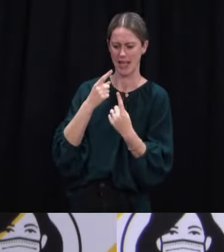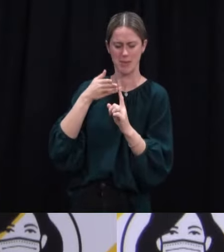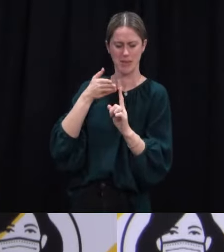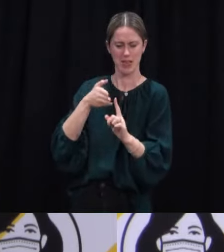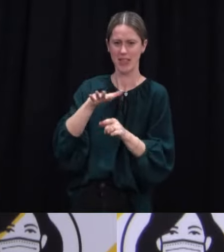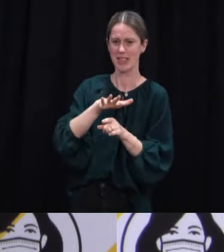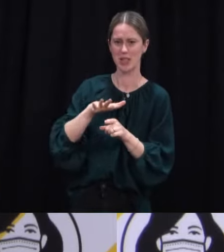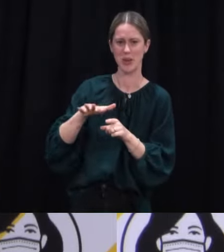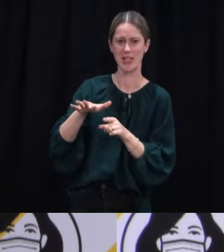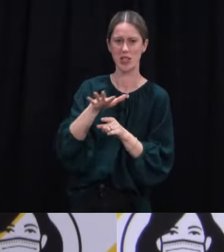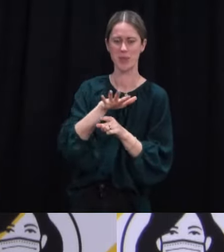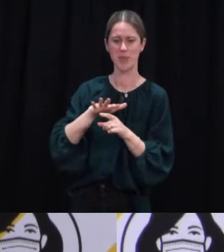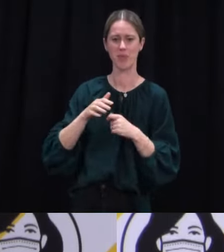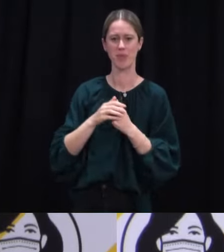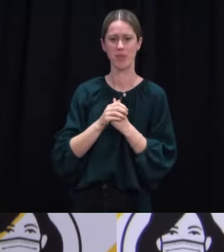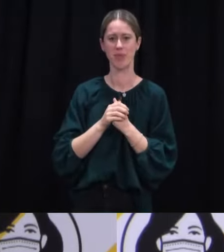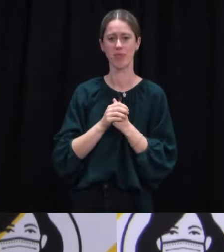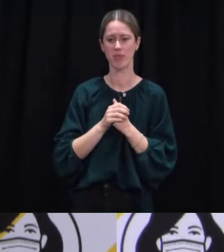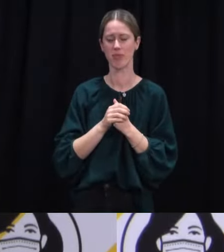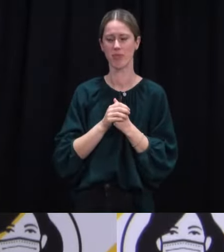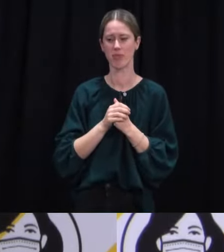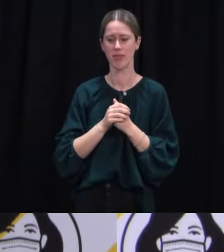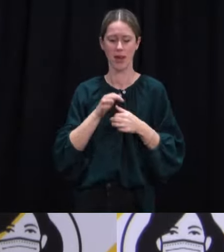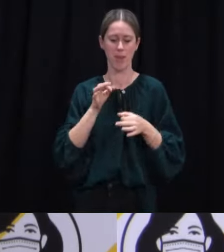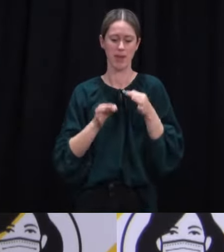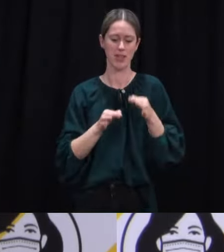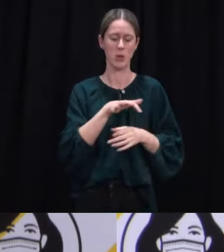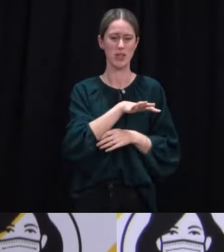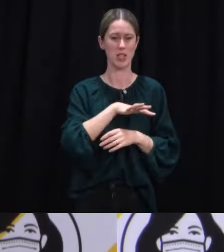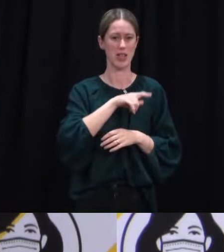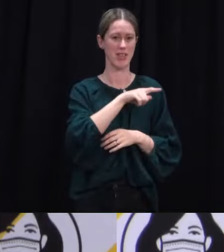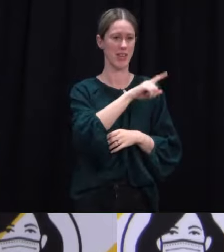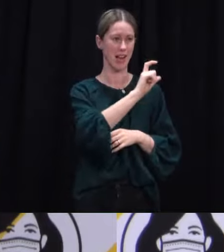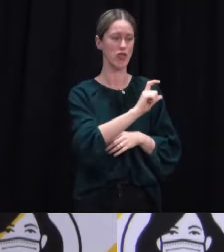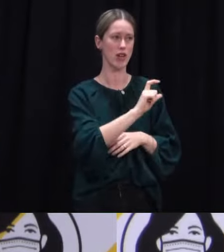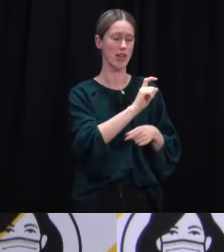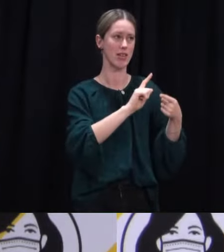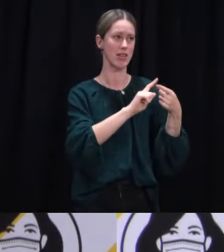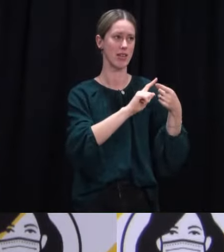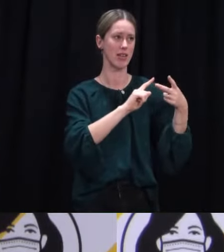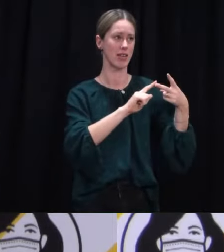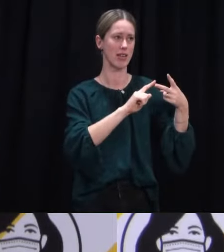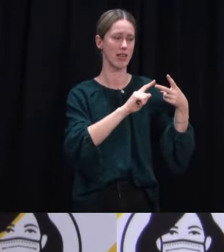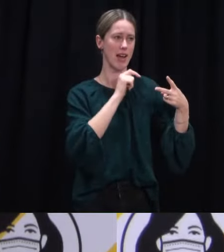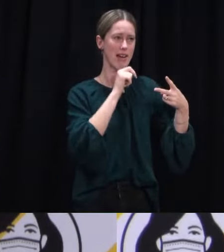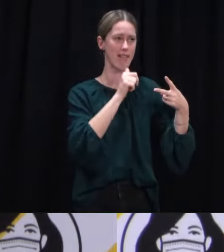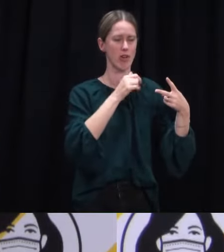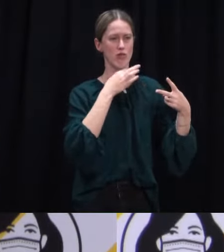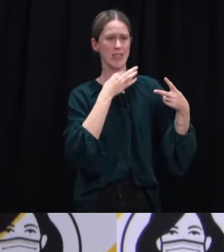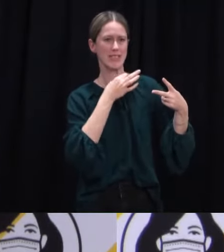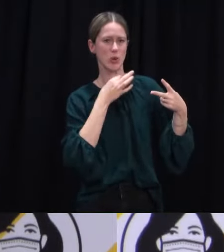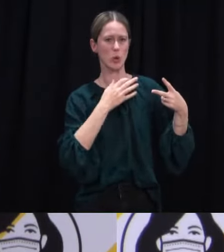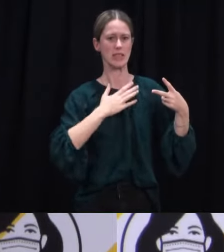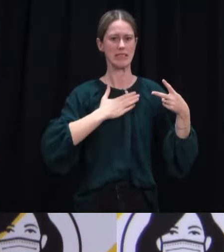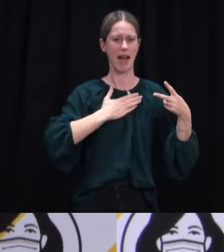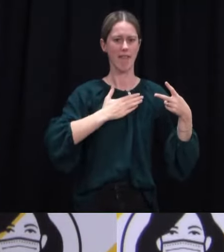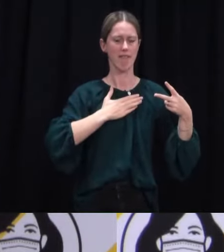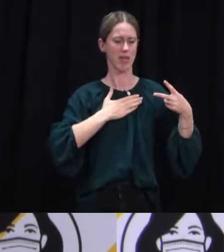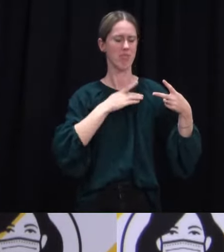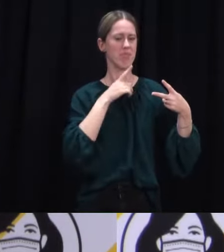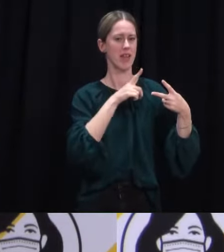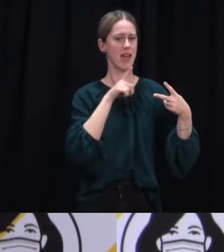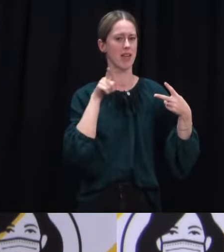like that. Generally speaking, though, the political situation in a country, the level of stability and risk in a country will be